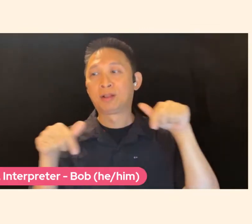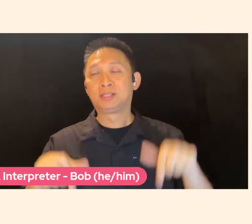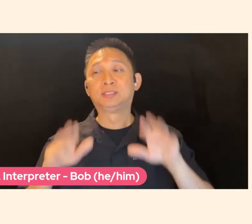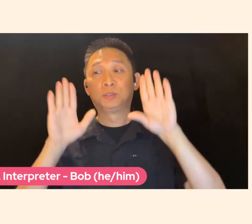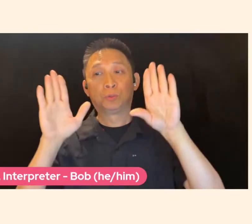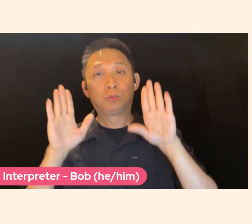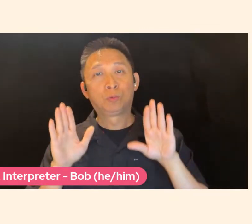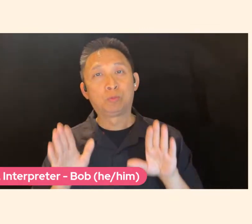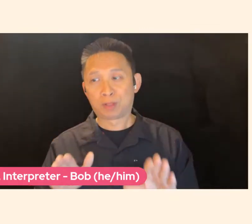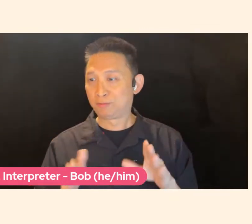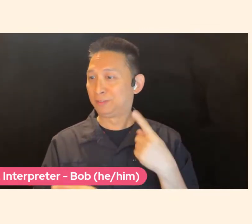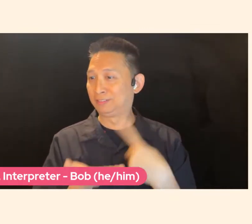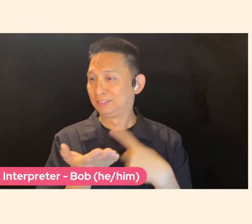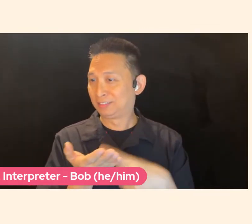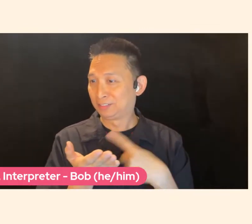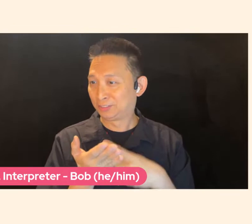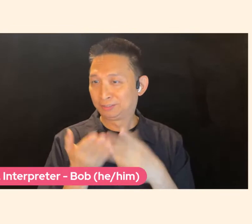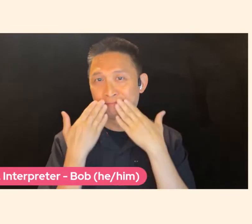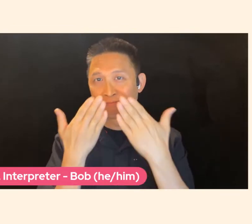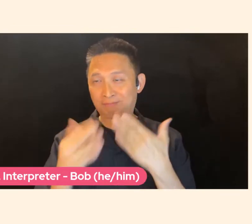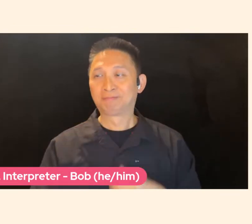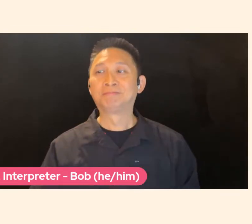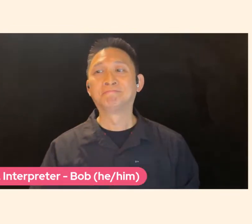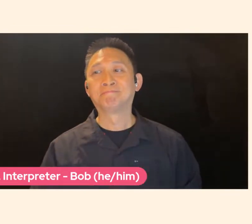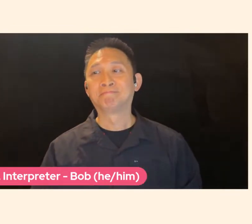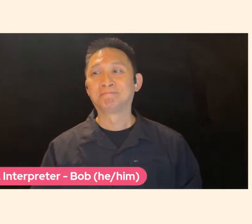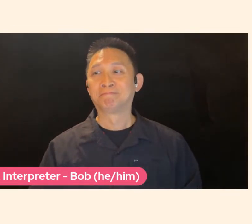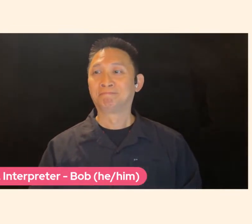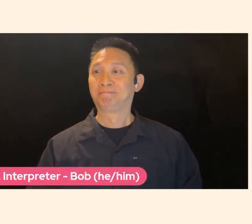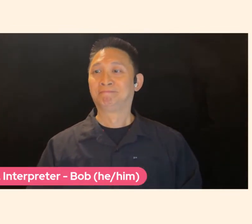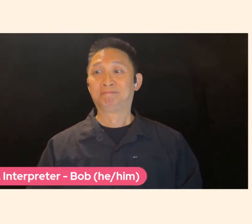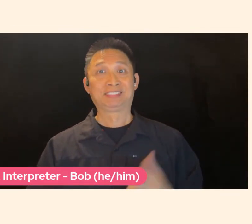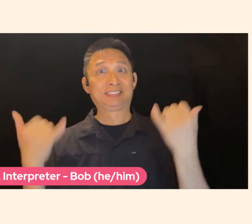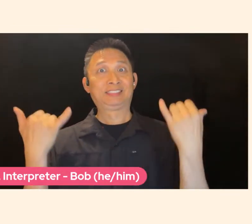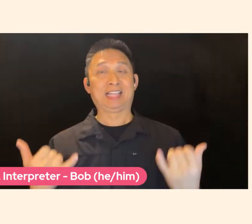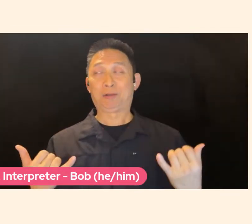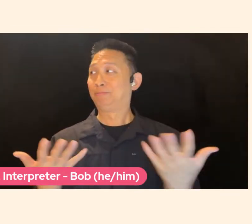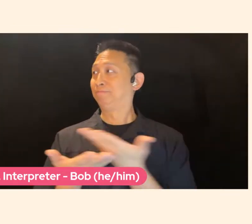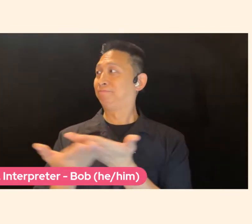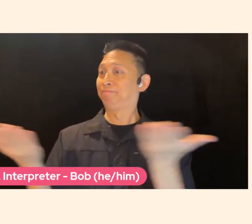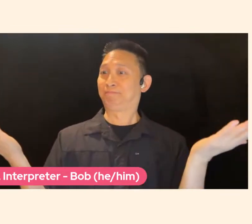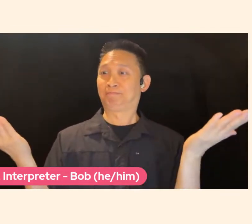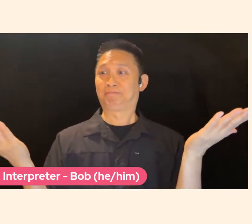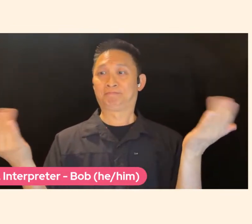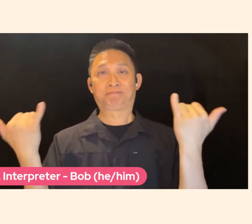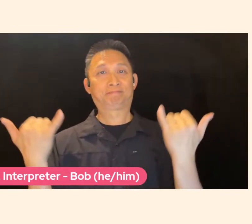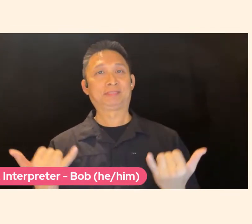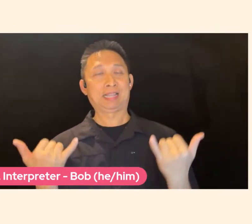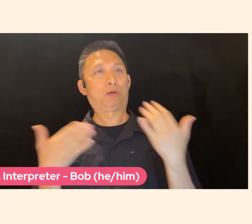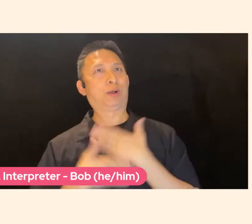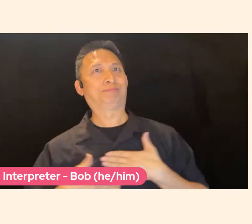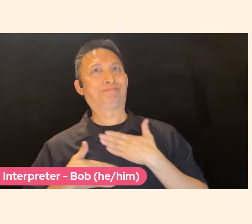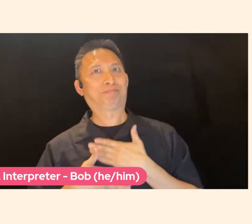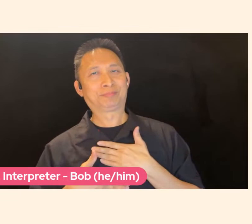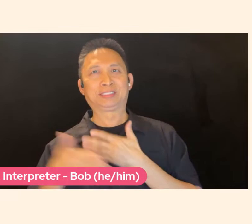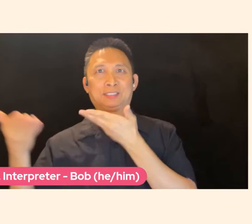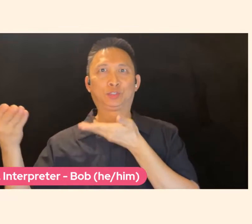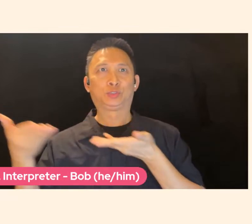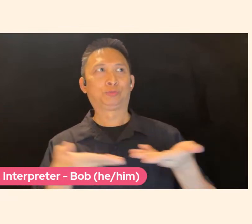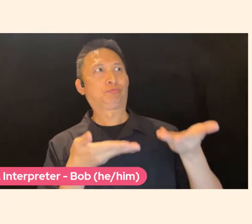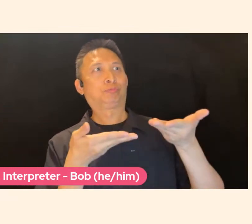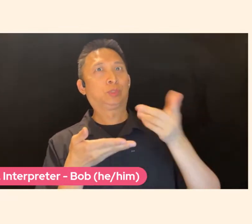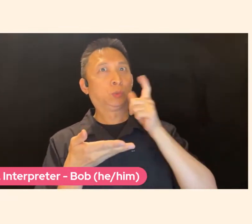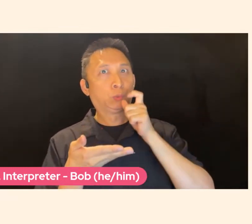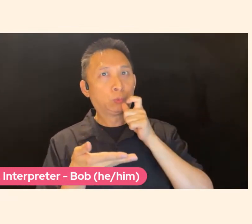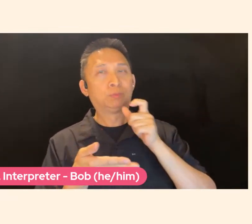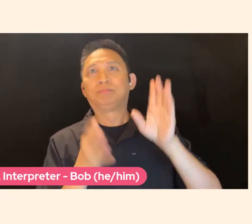session meaningful for everyone. So, without further ado, it is with great pleasure that I introduce our esteemed